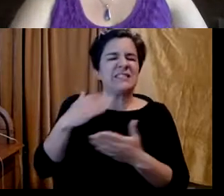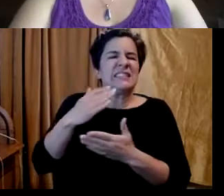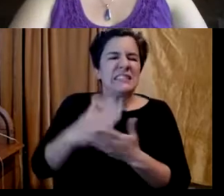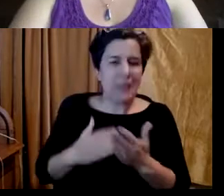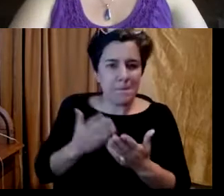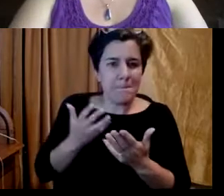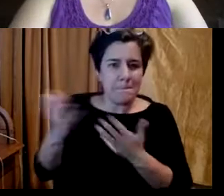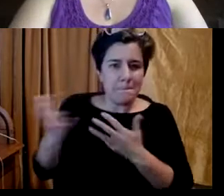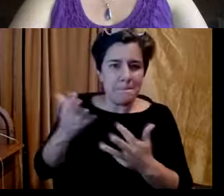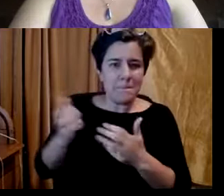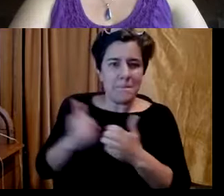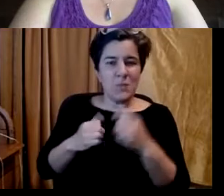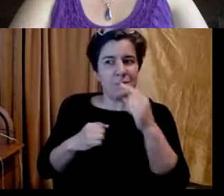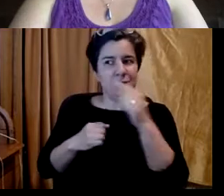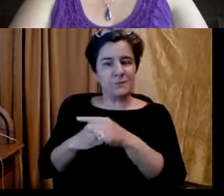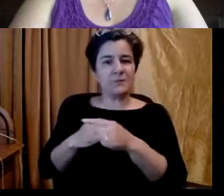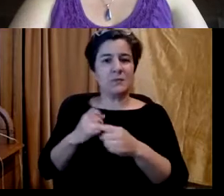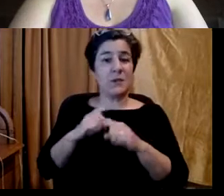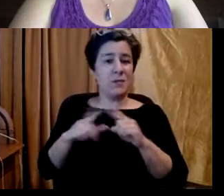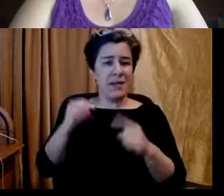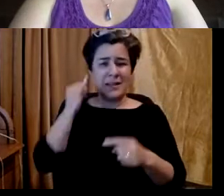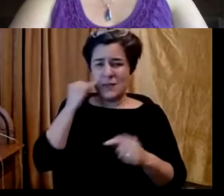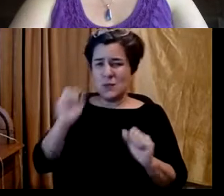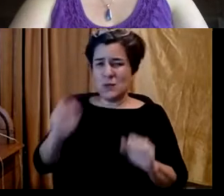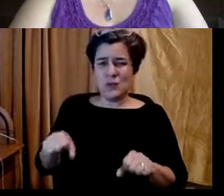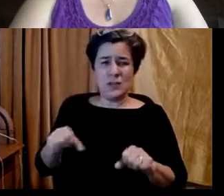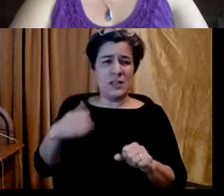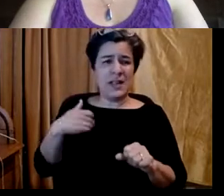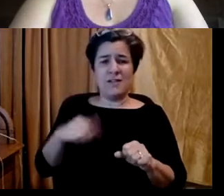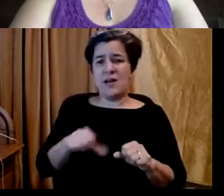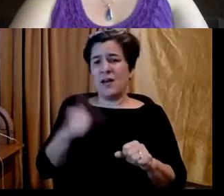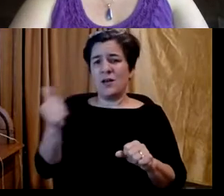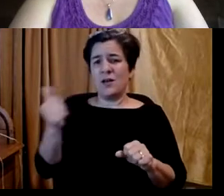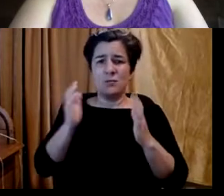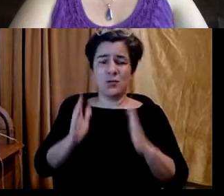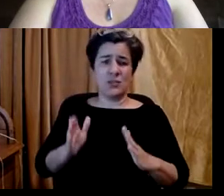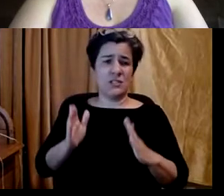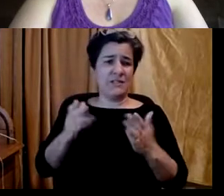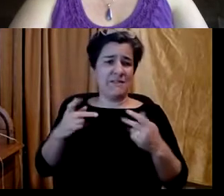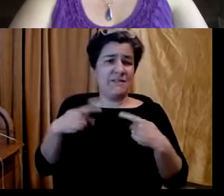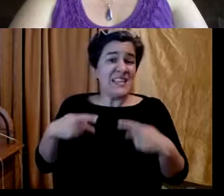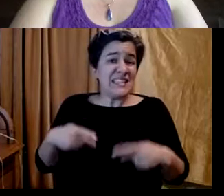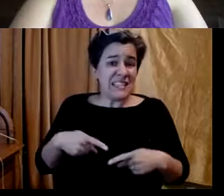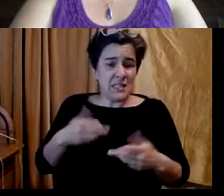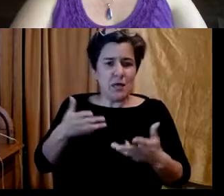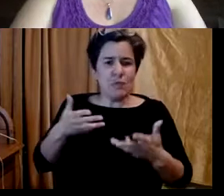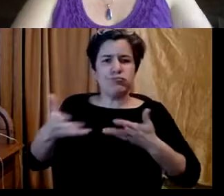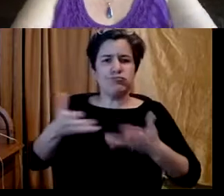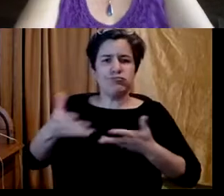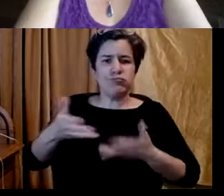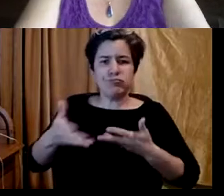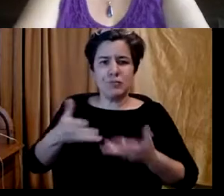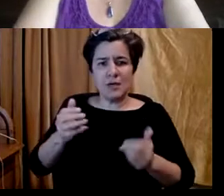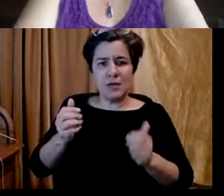But if you can have somebody else physically dealing with